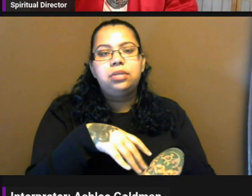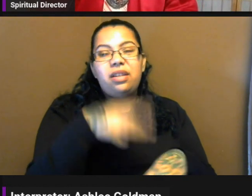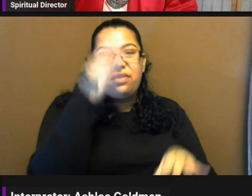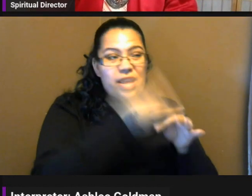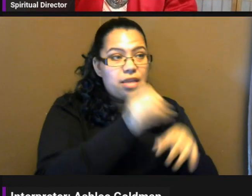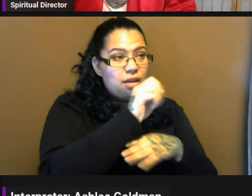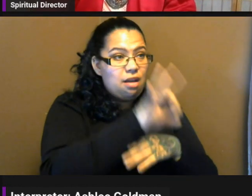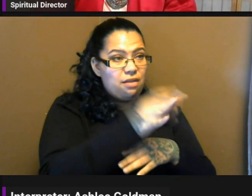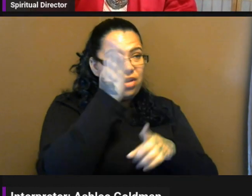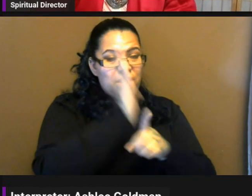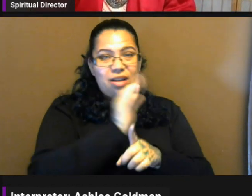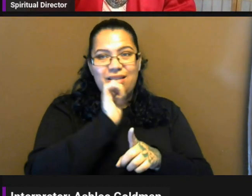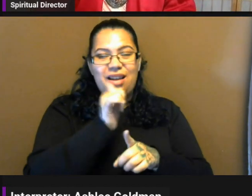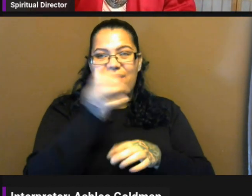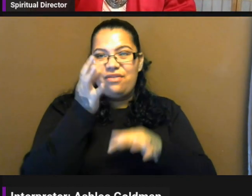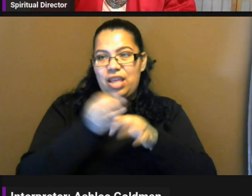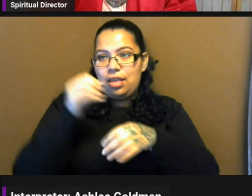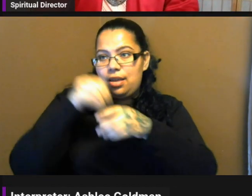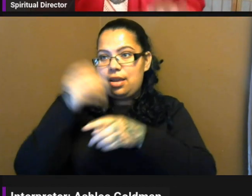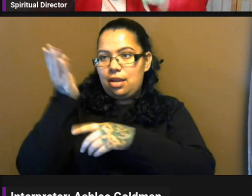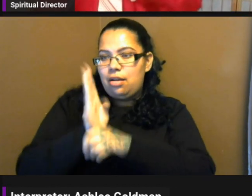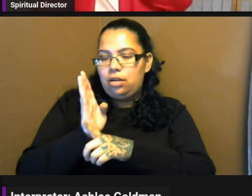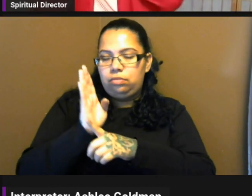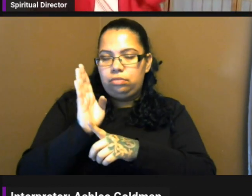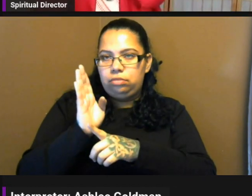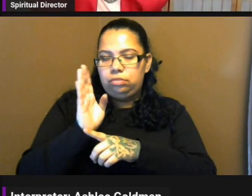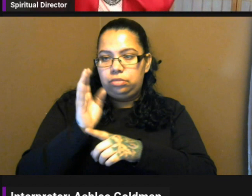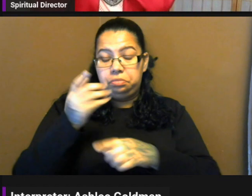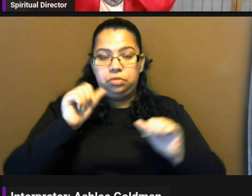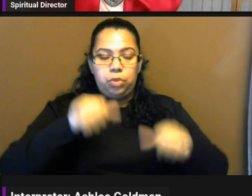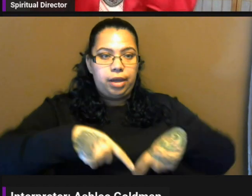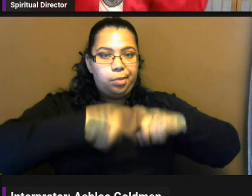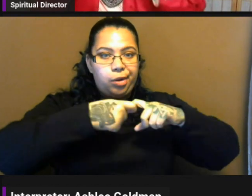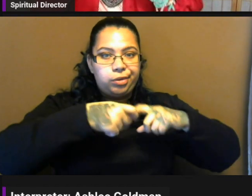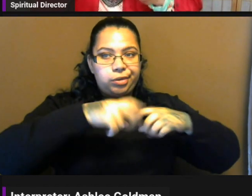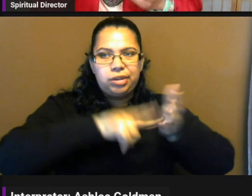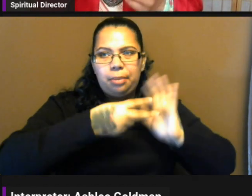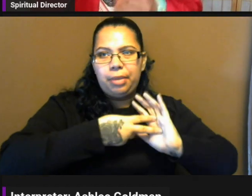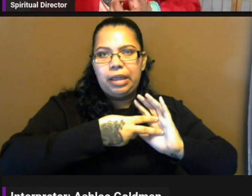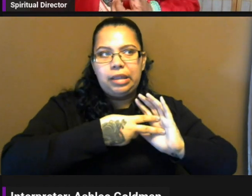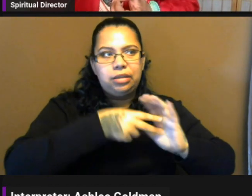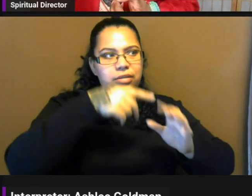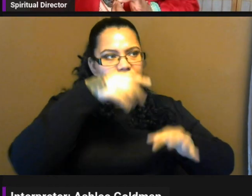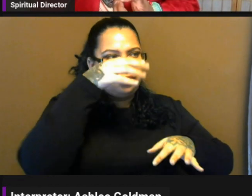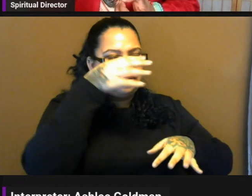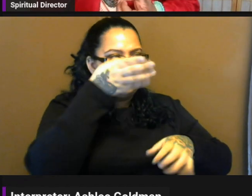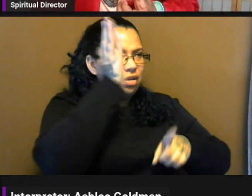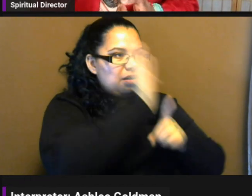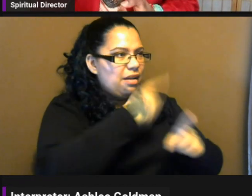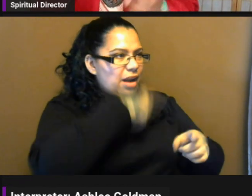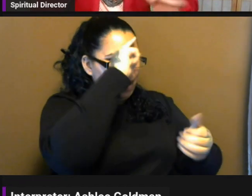of merely a faith in God, we could stop right there. What does it mean to have the faith of